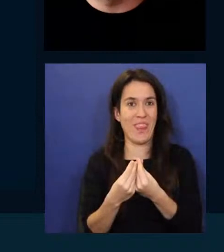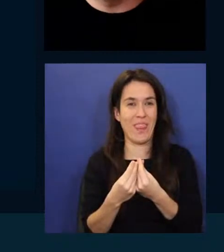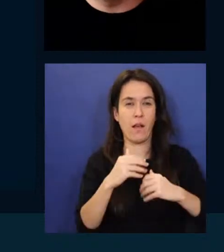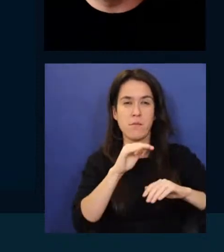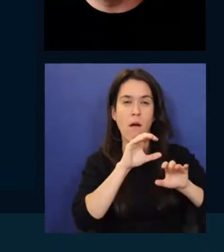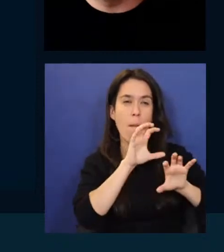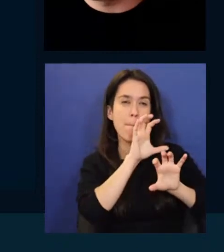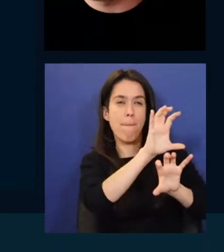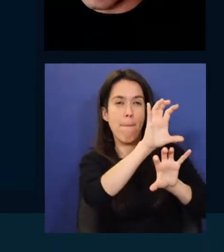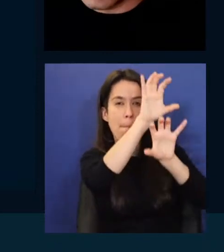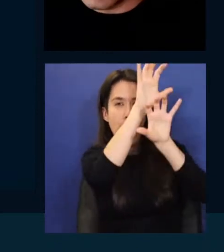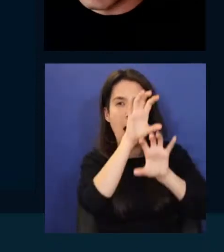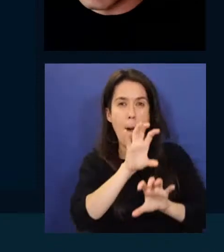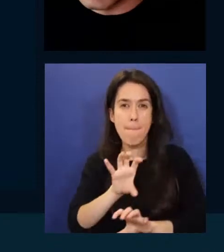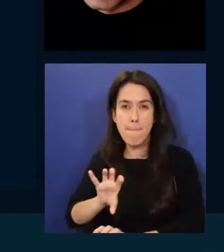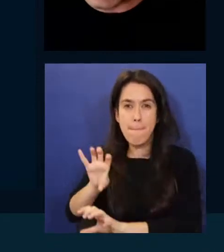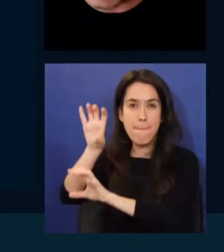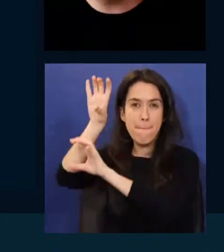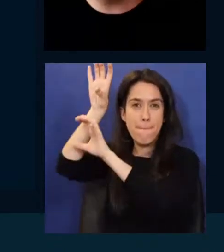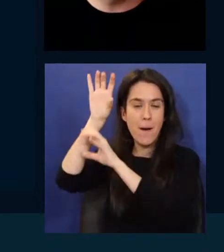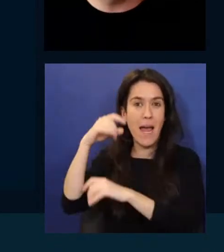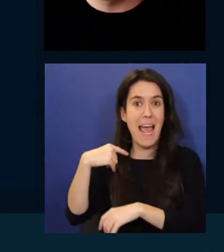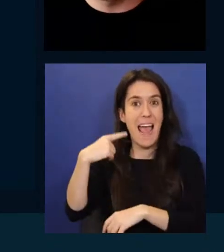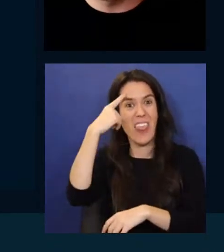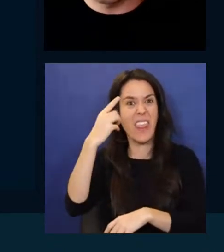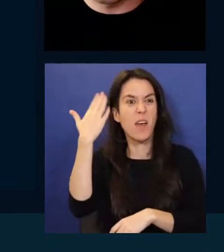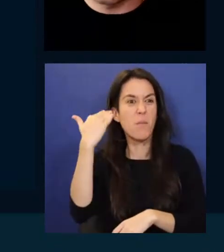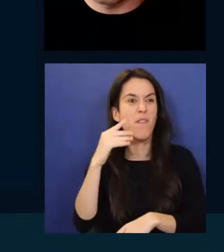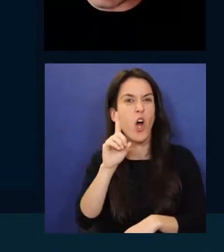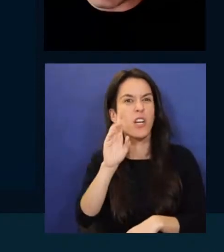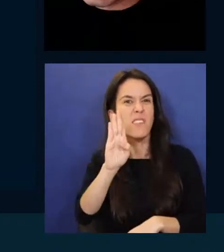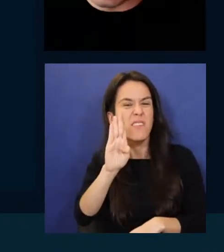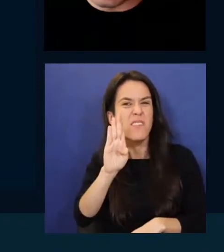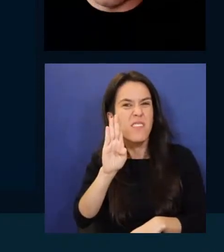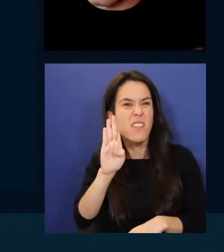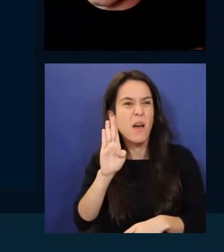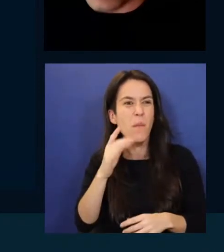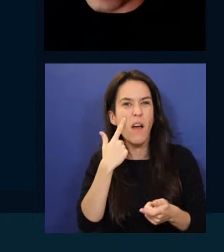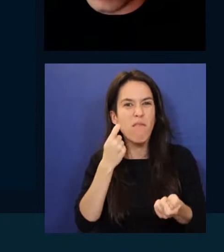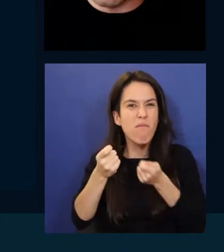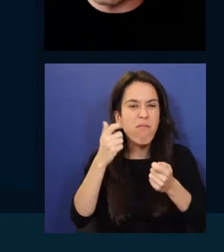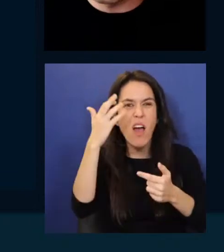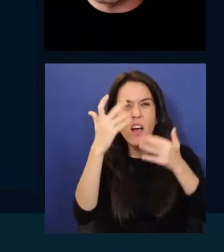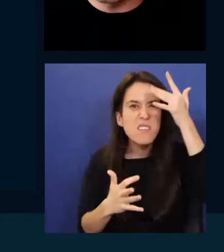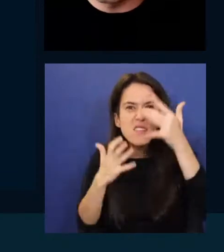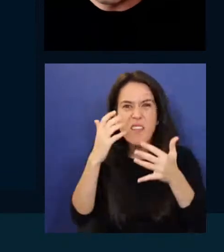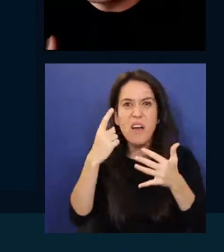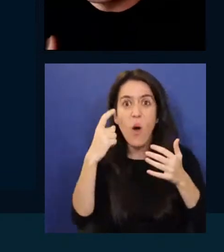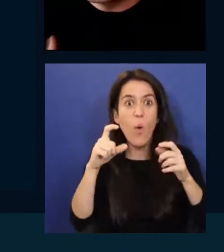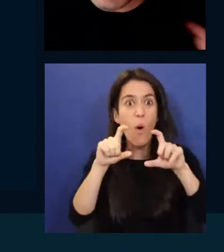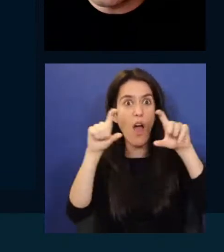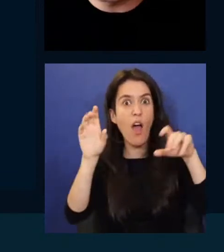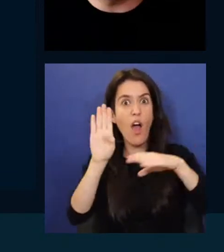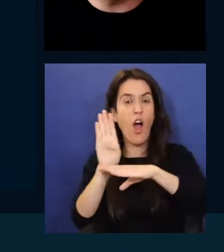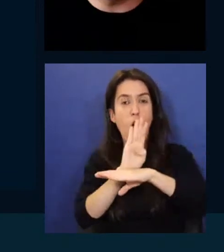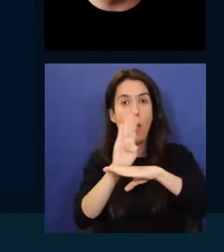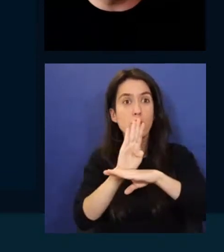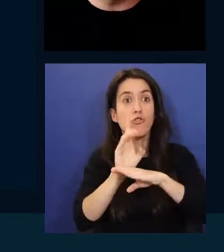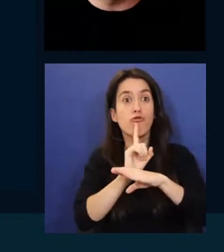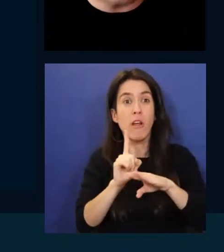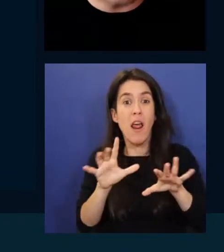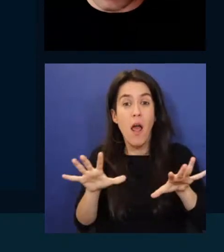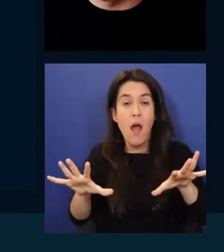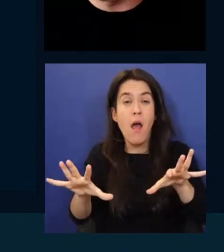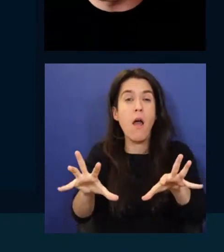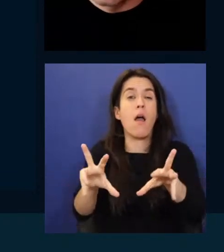3M, Adidas. And unlike a traditional data warehouse that handles data within one corporation, NeoGrid actually collects data from several